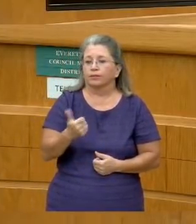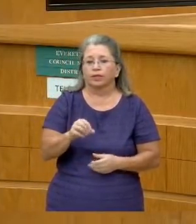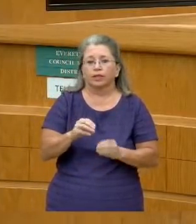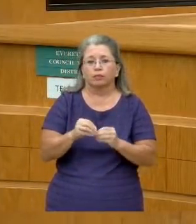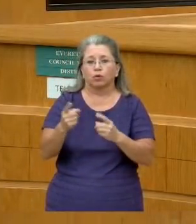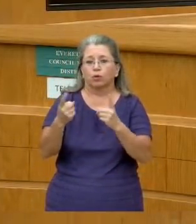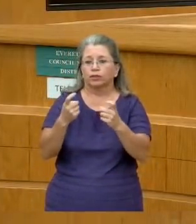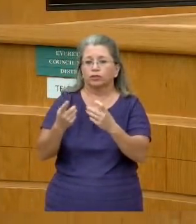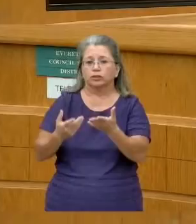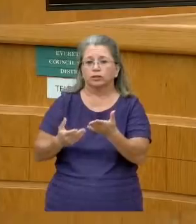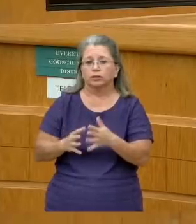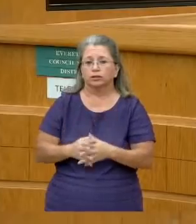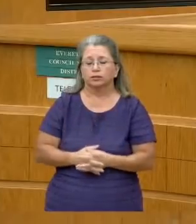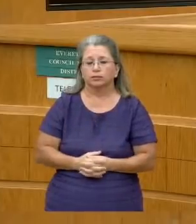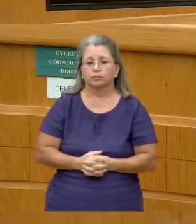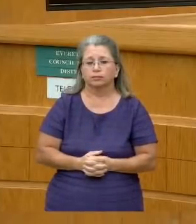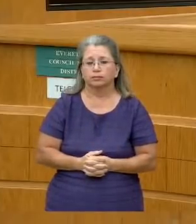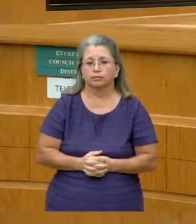Any other questions?